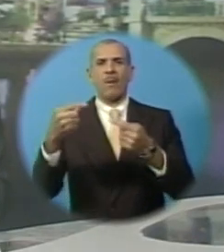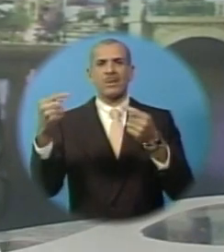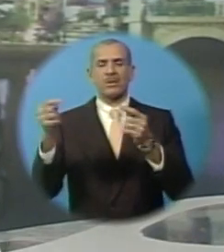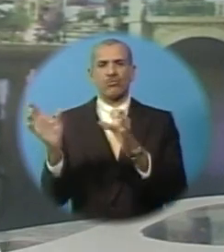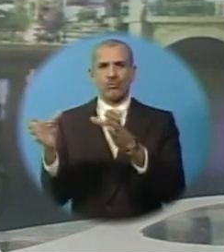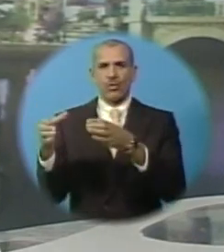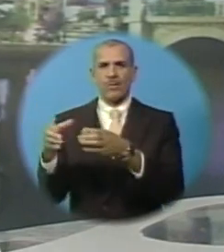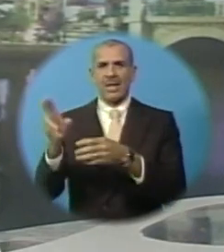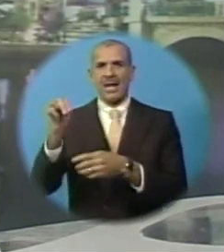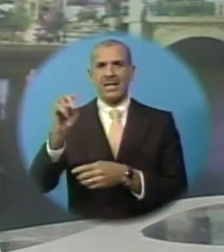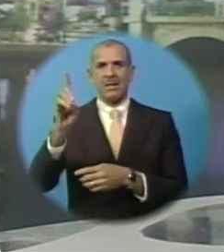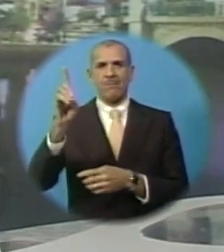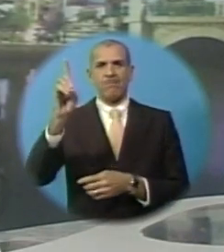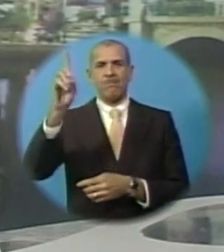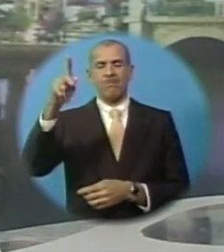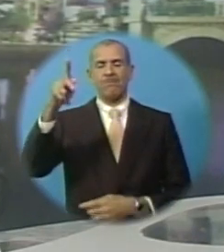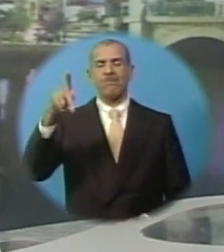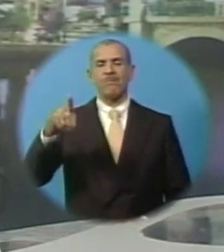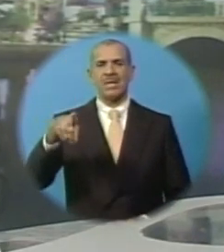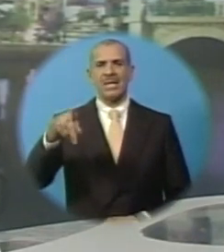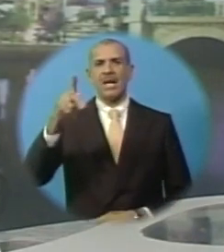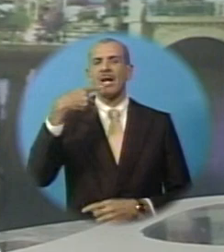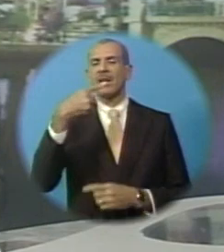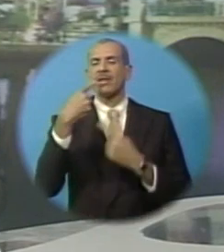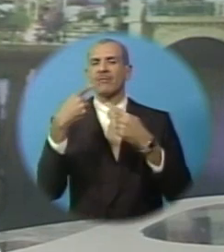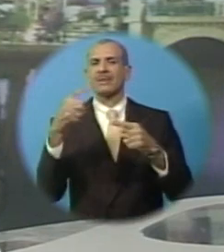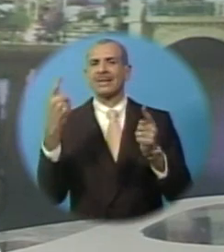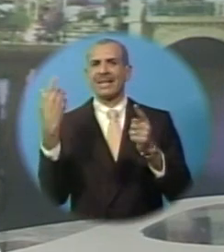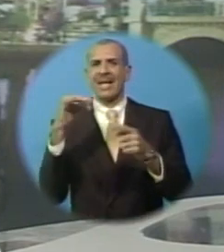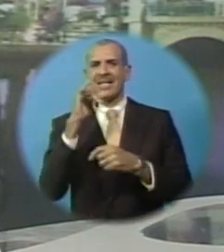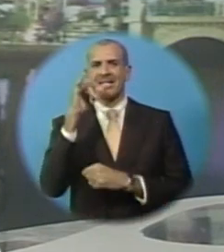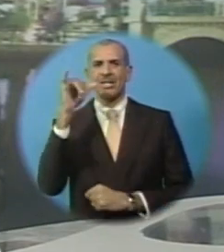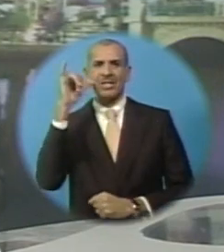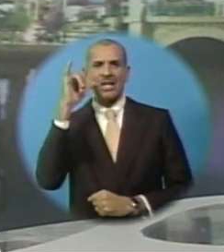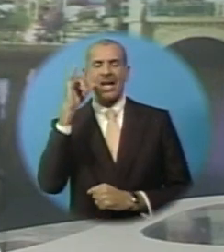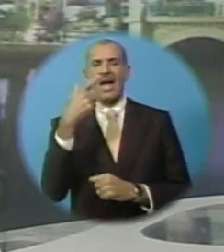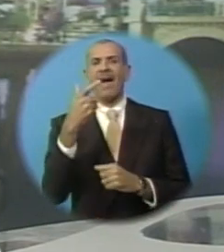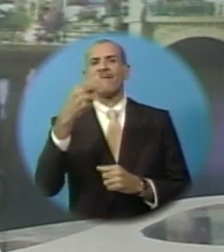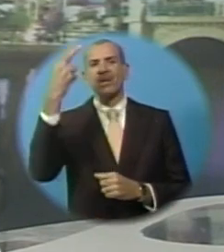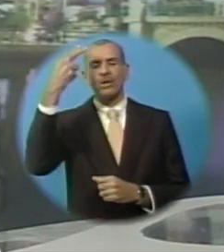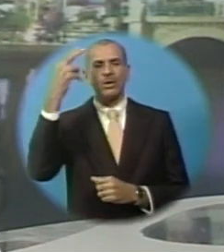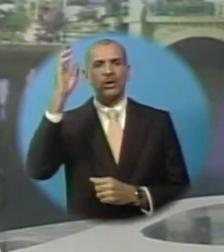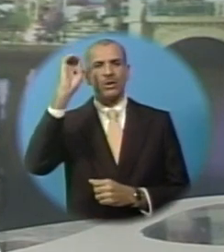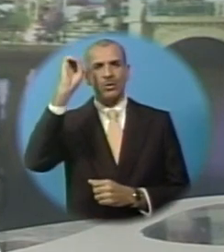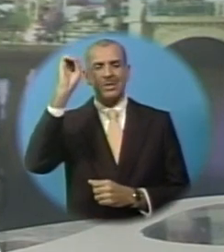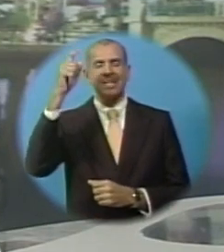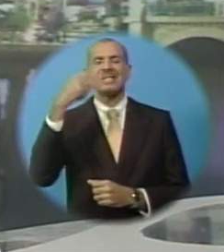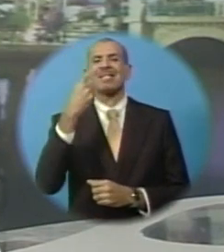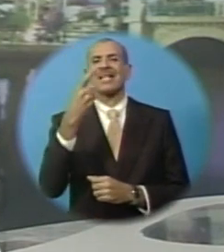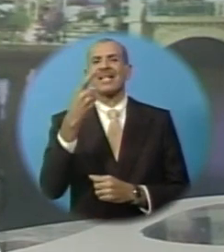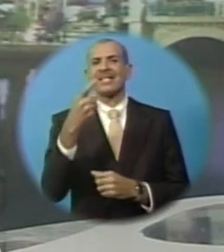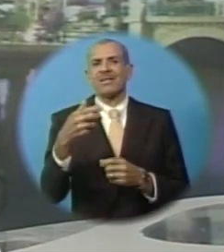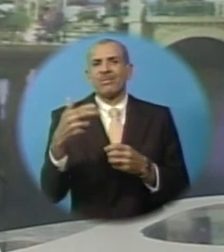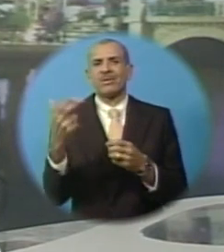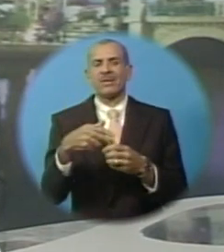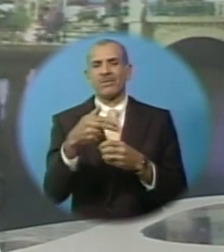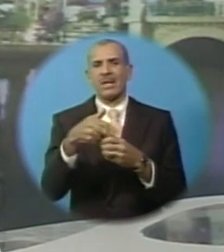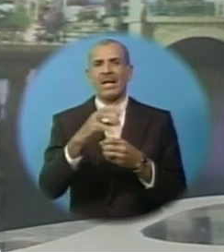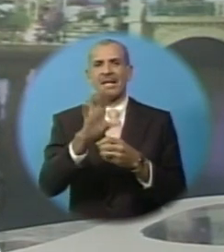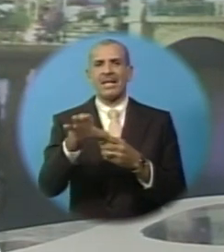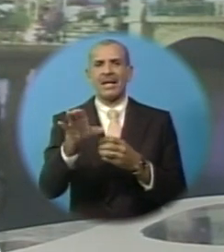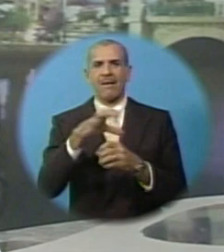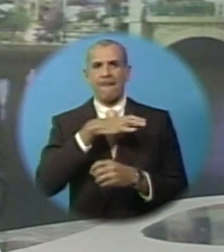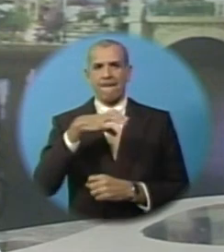The NDP made the announcement in a press release late yesterday, following Eustace's announcement to the party's Central Committee on